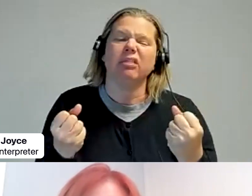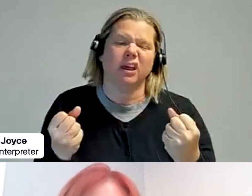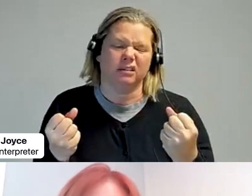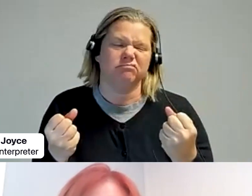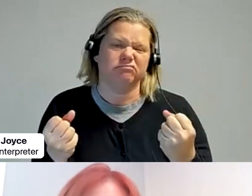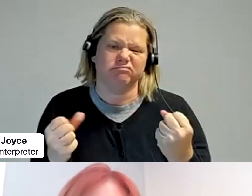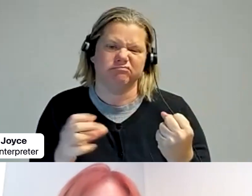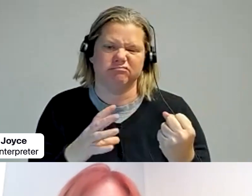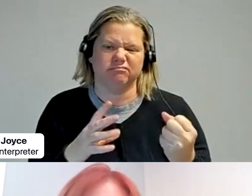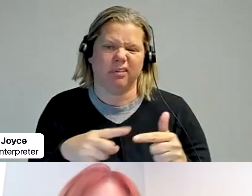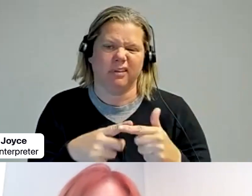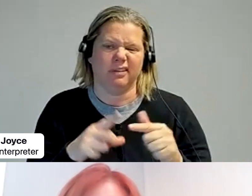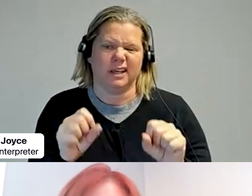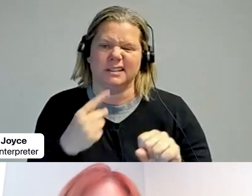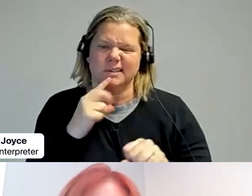then